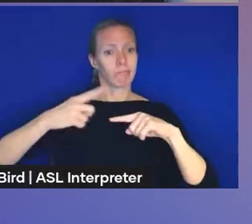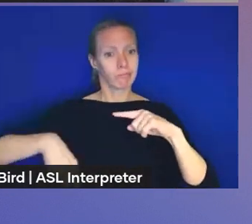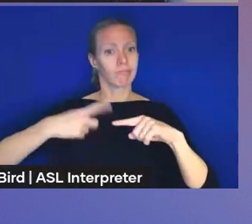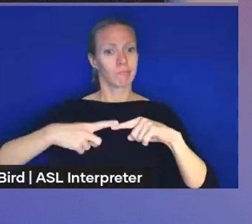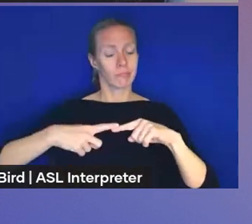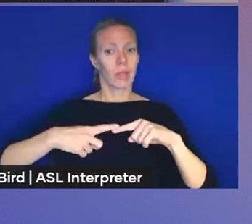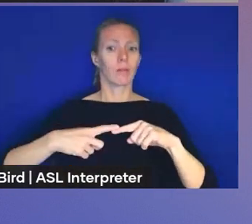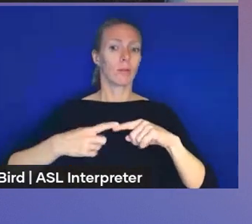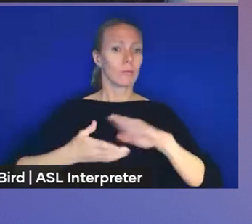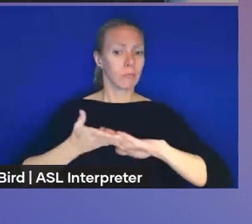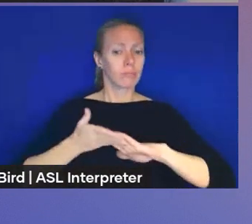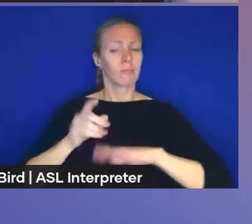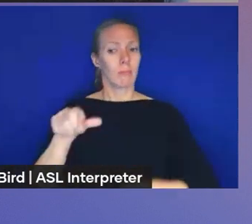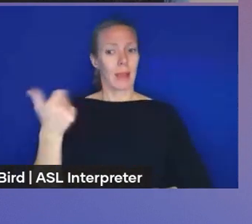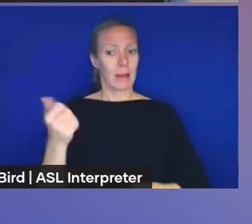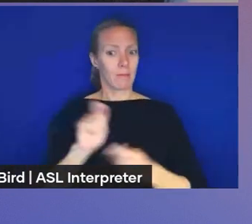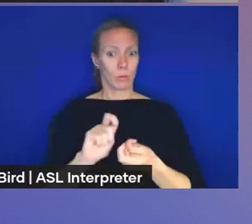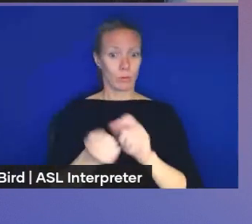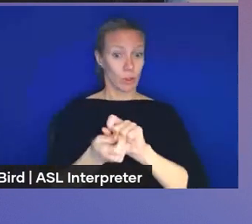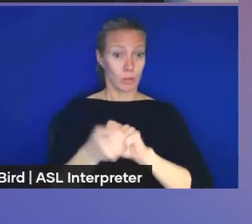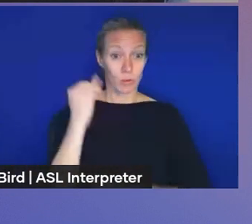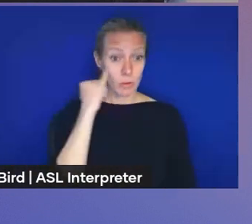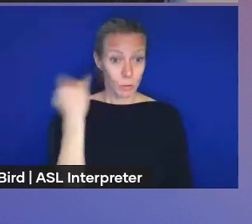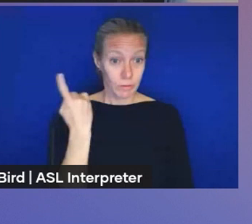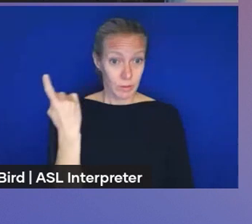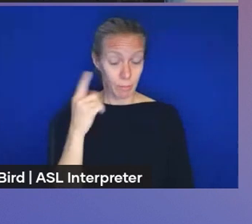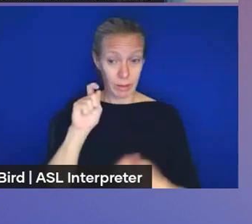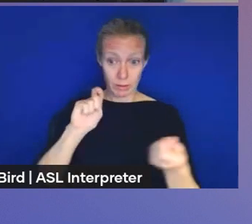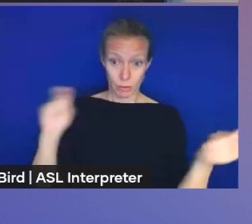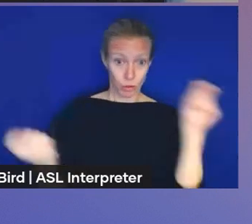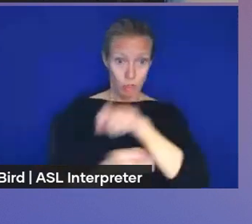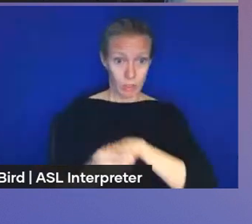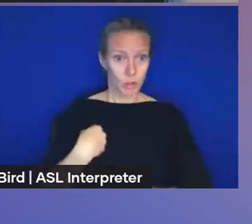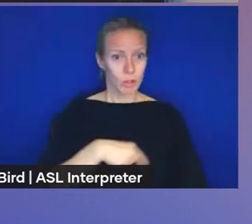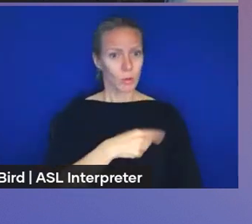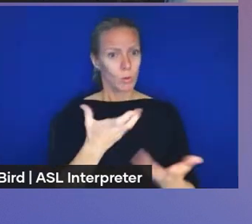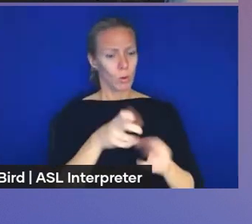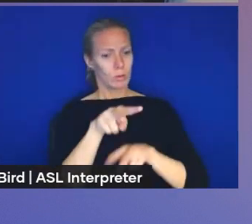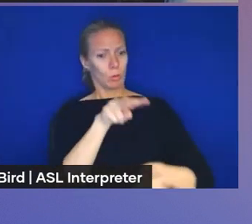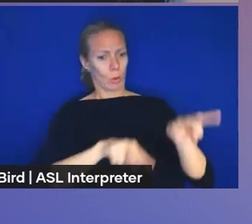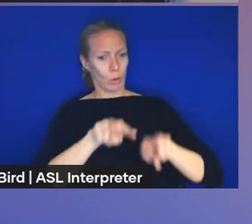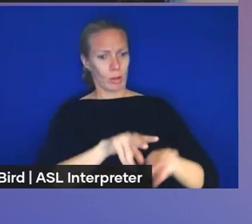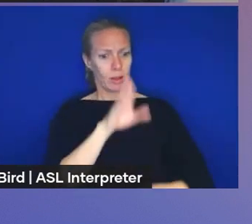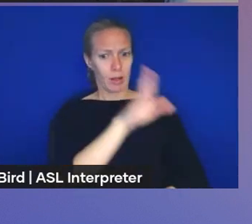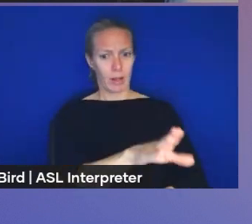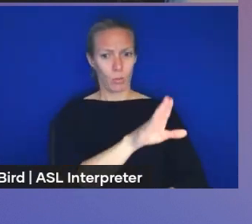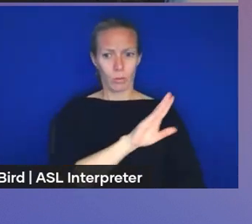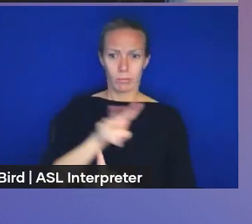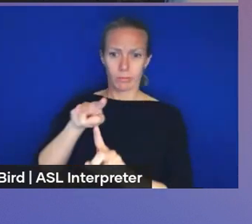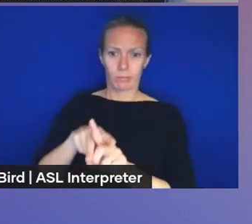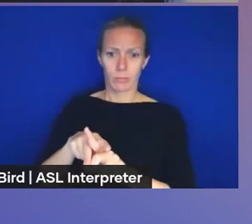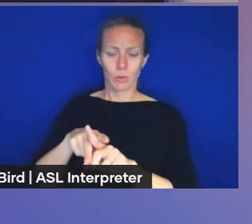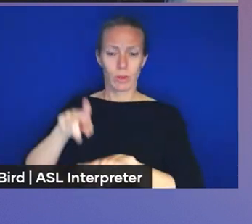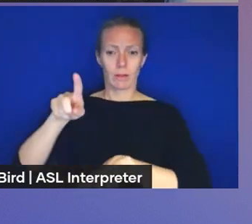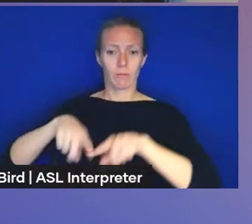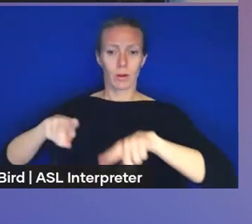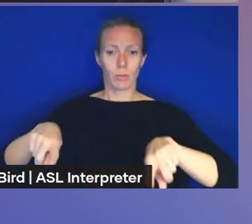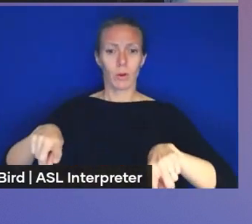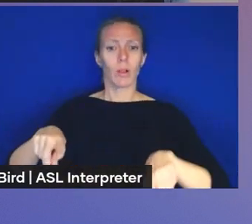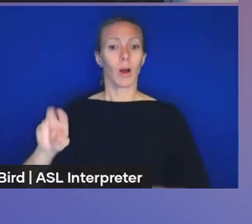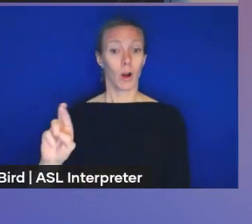that is changing, we want to look at it. And it's going to be assigned to that variable R. And then we're going to look at that variable. And we're going